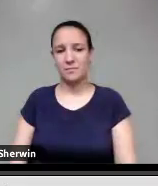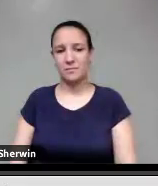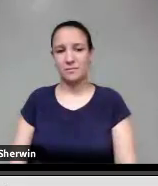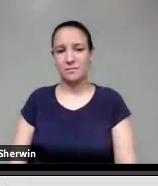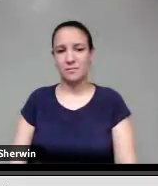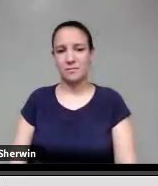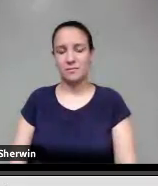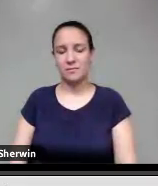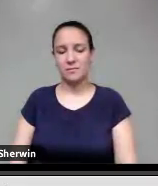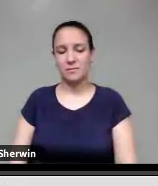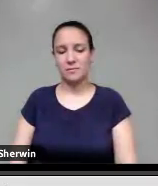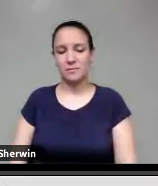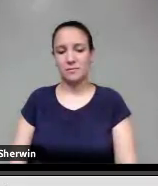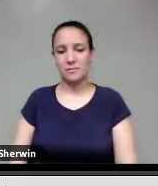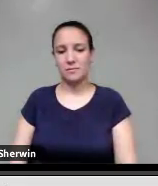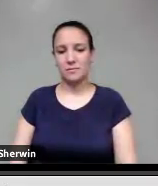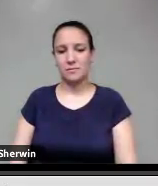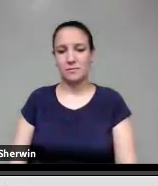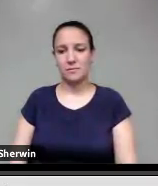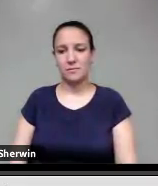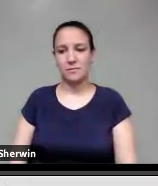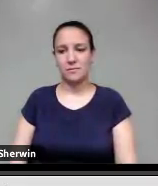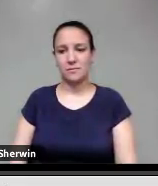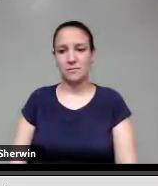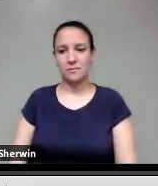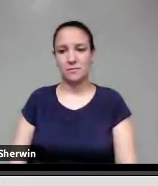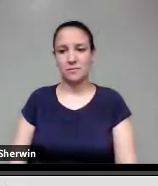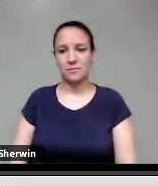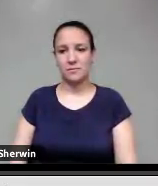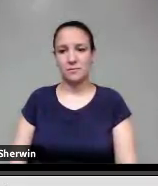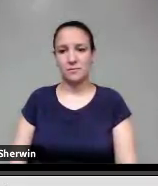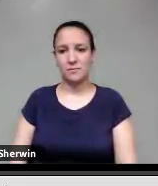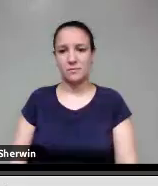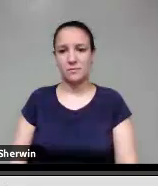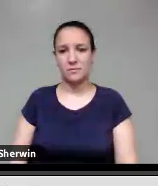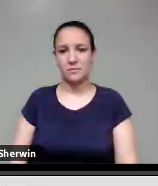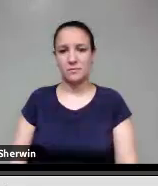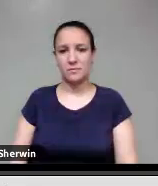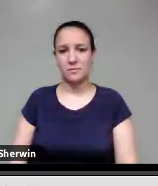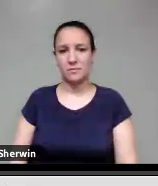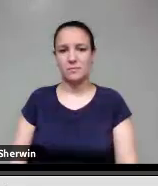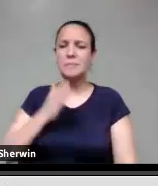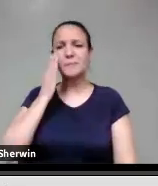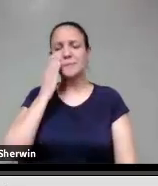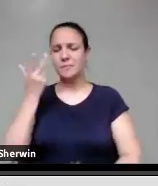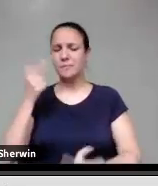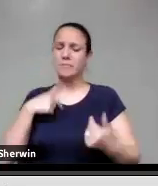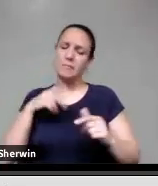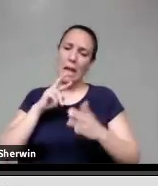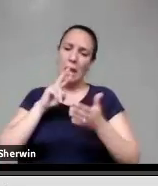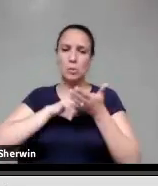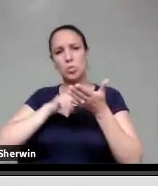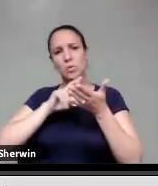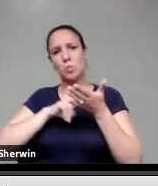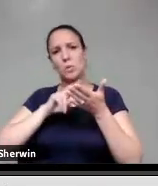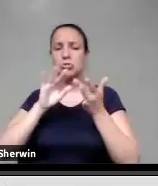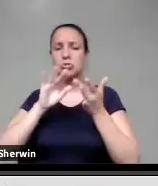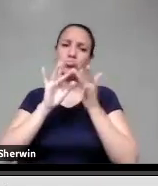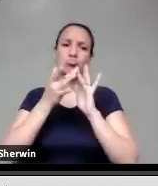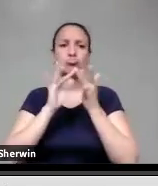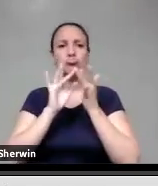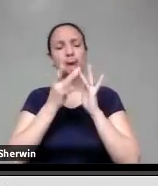topic, I got lost in one of those rabbit trails that you find on the internet, and this particular trail led to